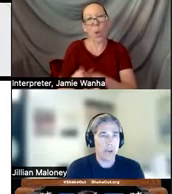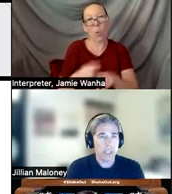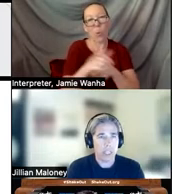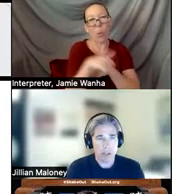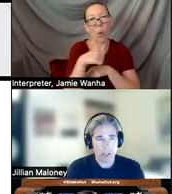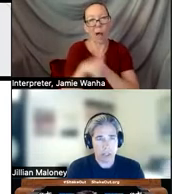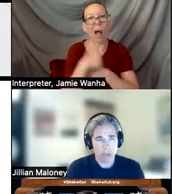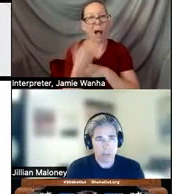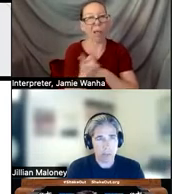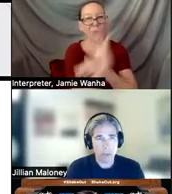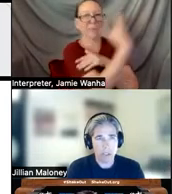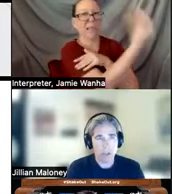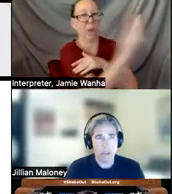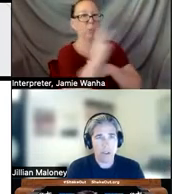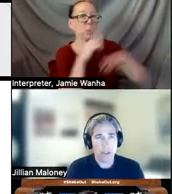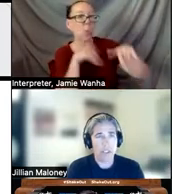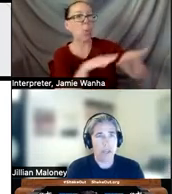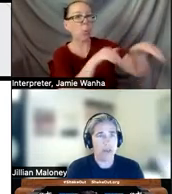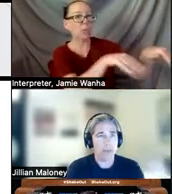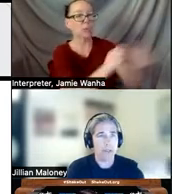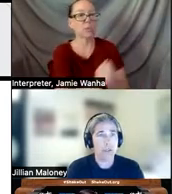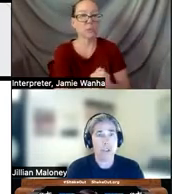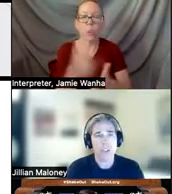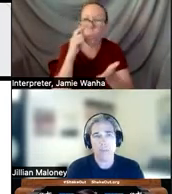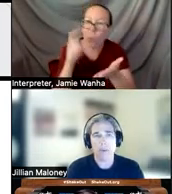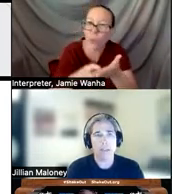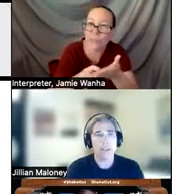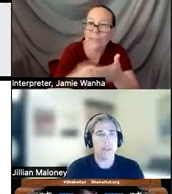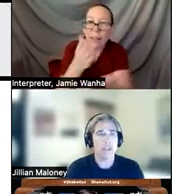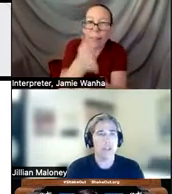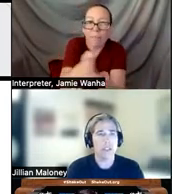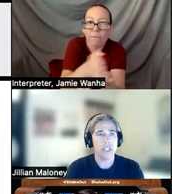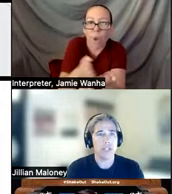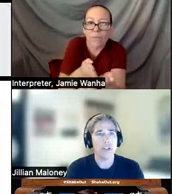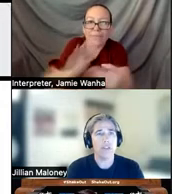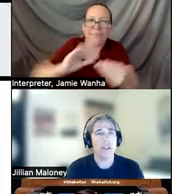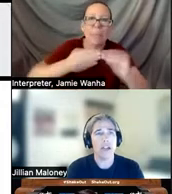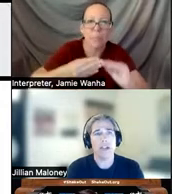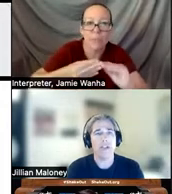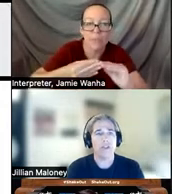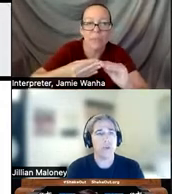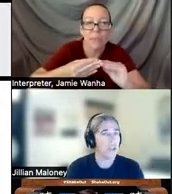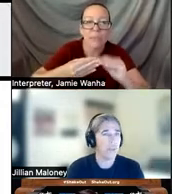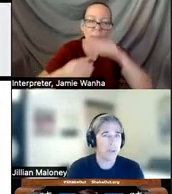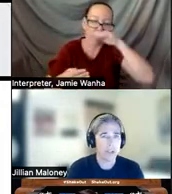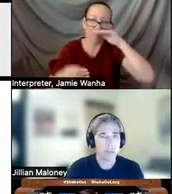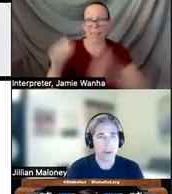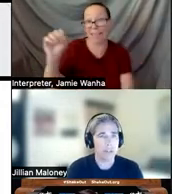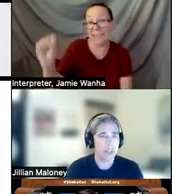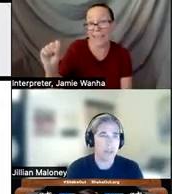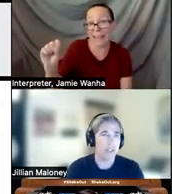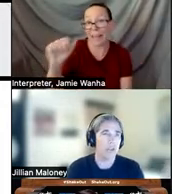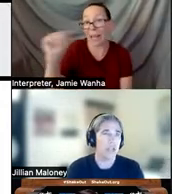You'll notice that there's these numbers on the faults. So those are slip rates. This shows the San Andreas Fault has 22 millimeters per